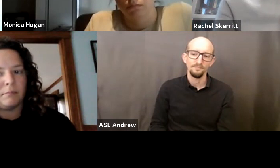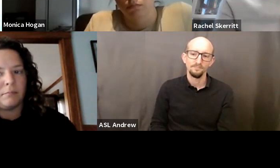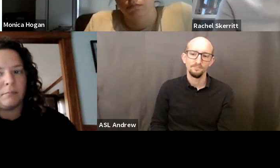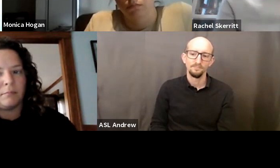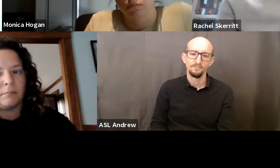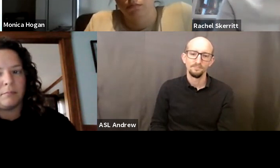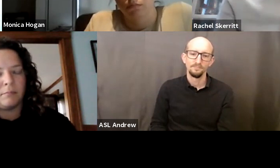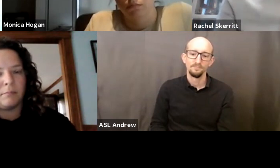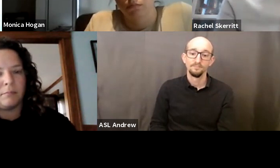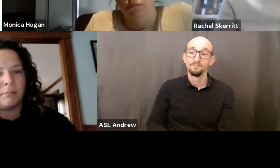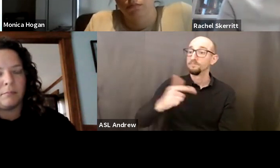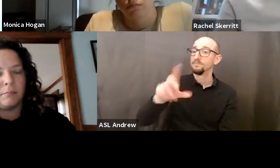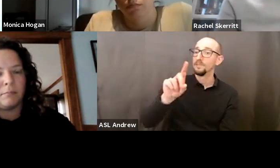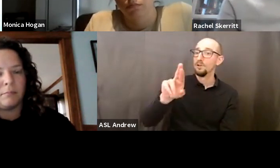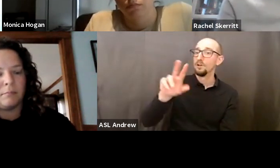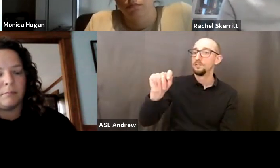Dr. Tong?